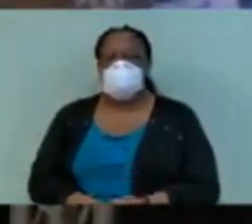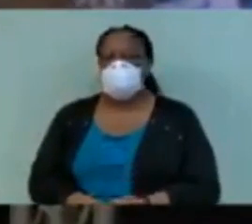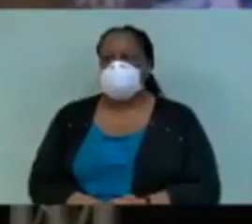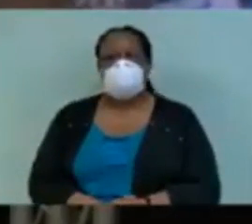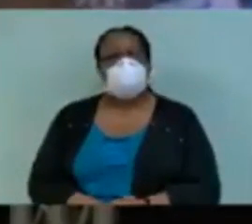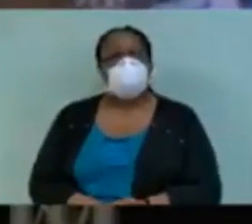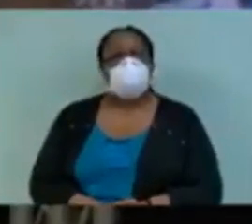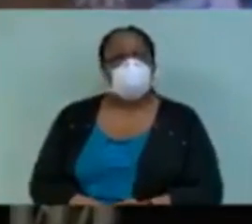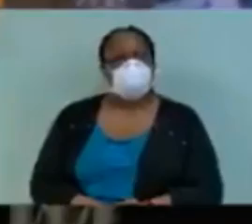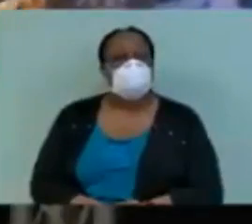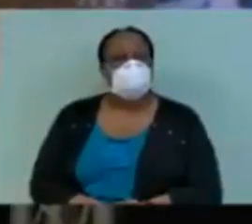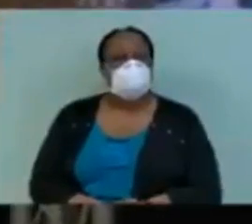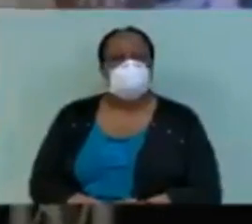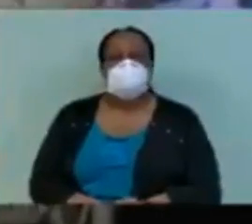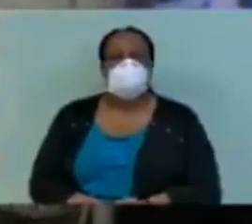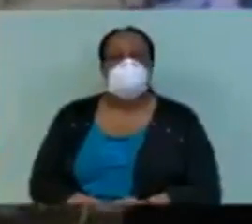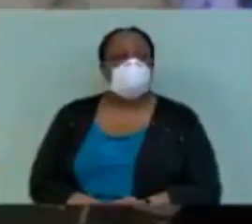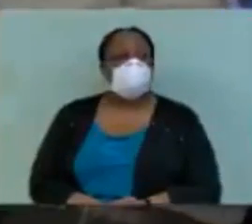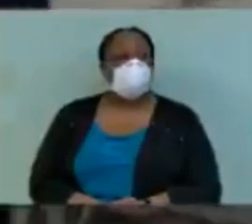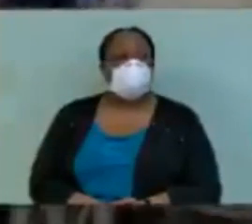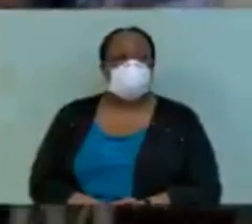can you indicate